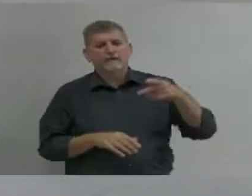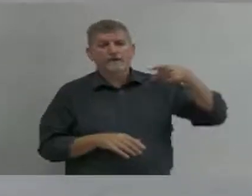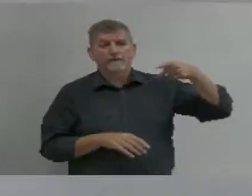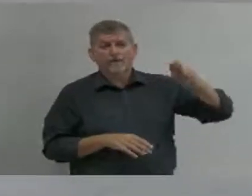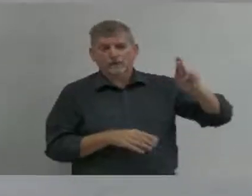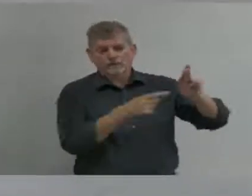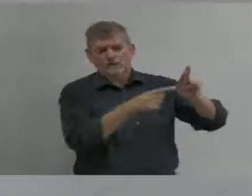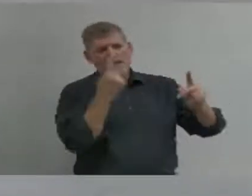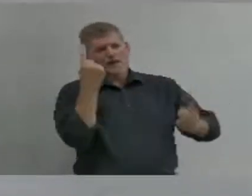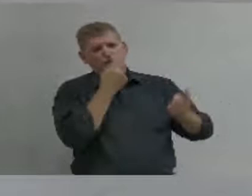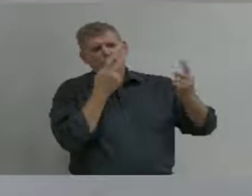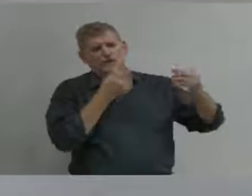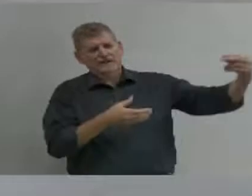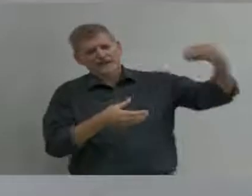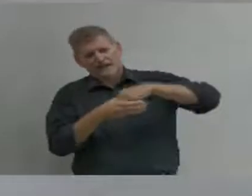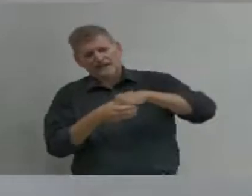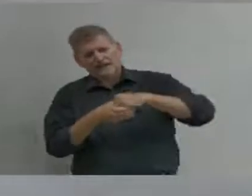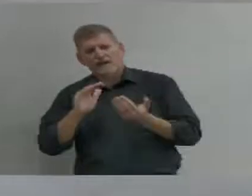Purdue is not